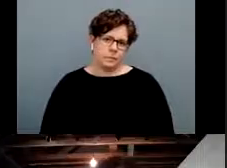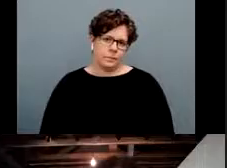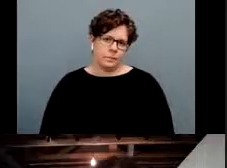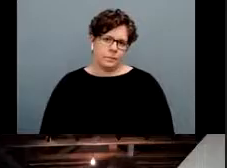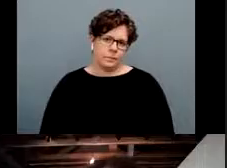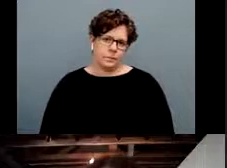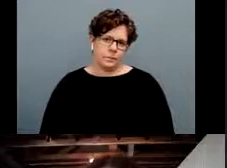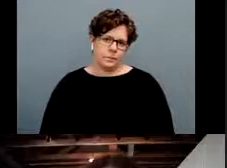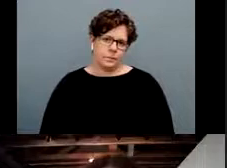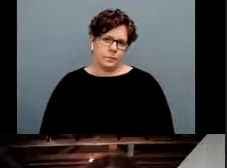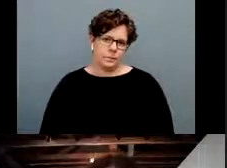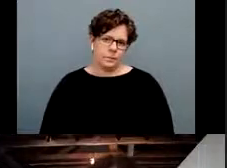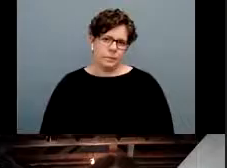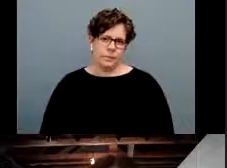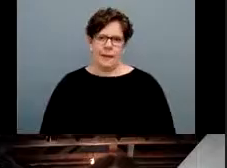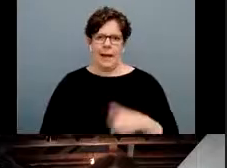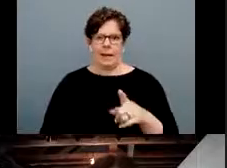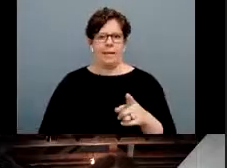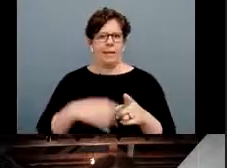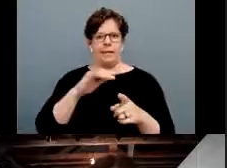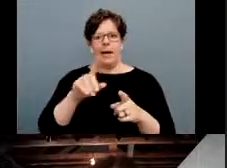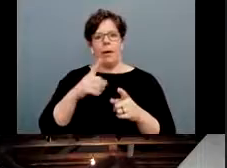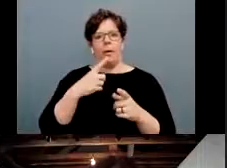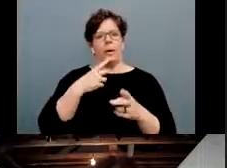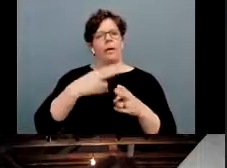And the mystery mural wall.